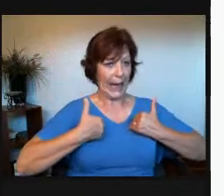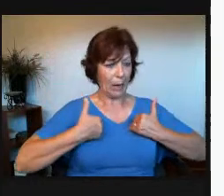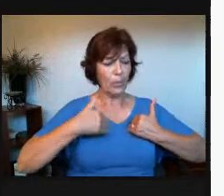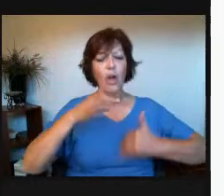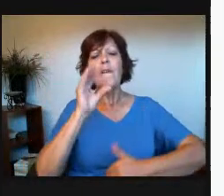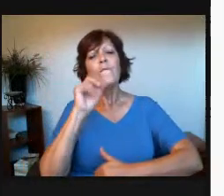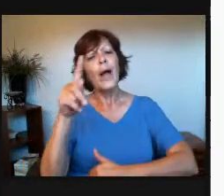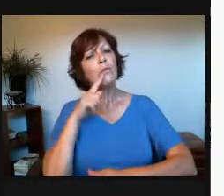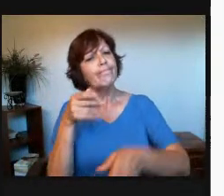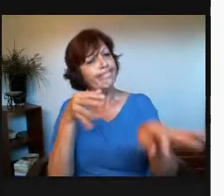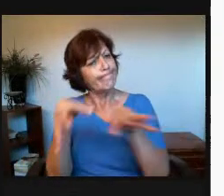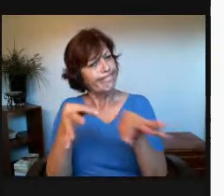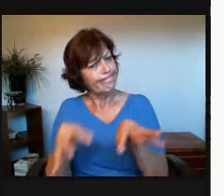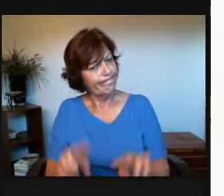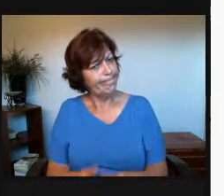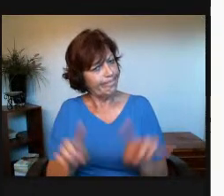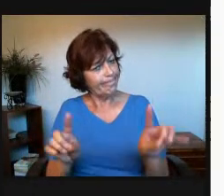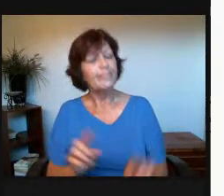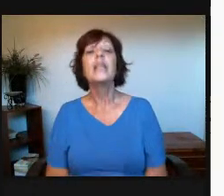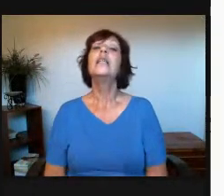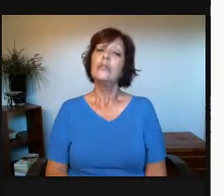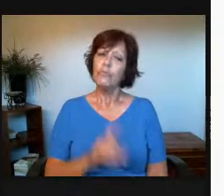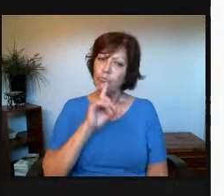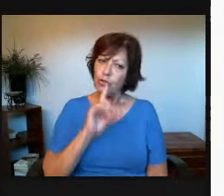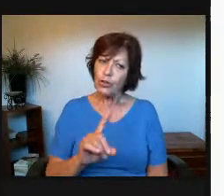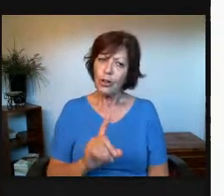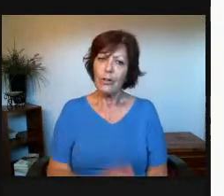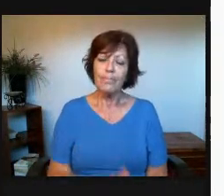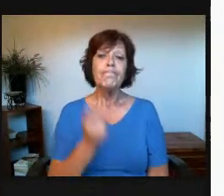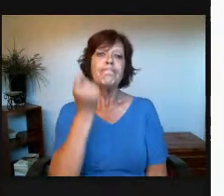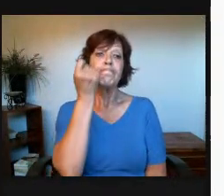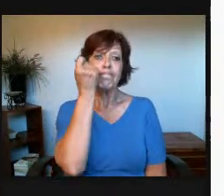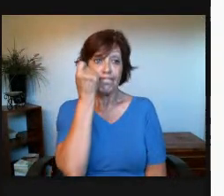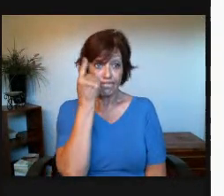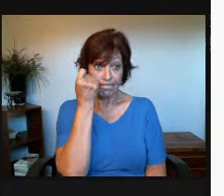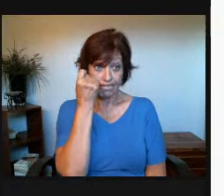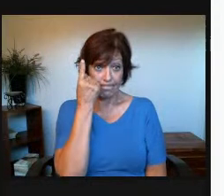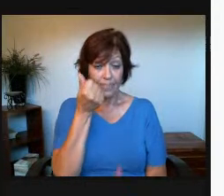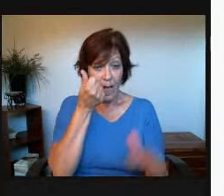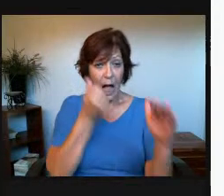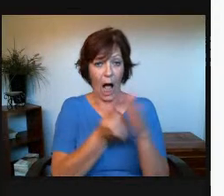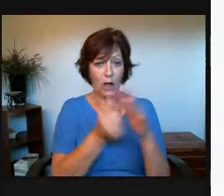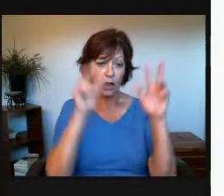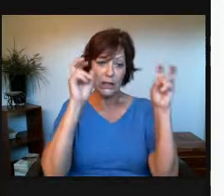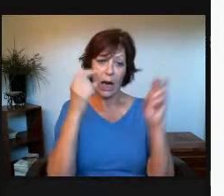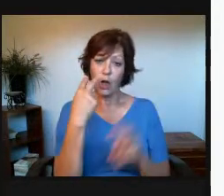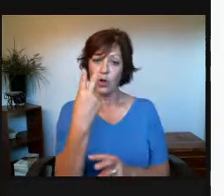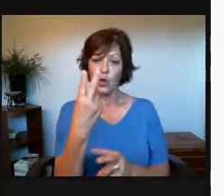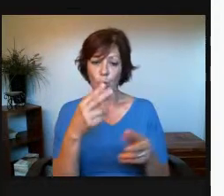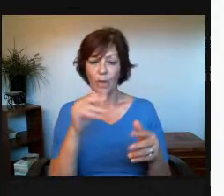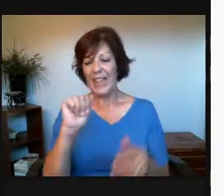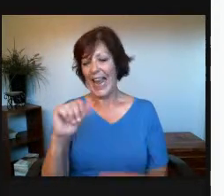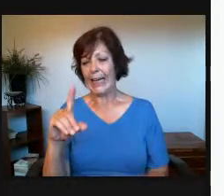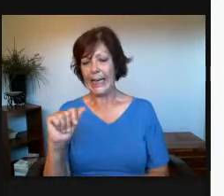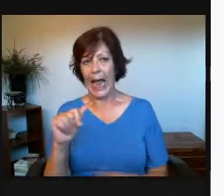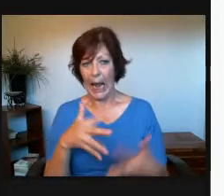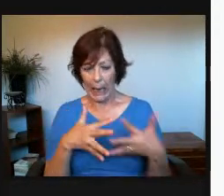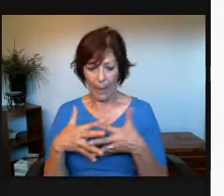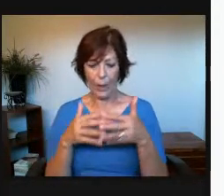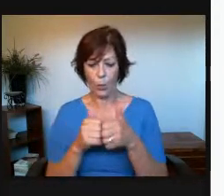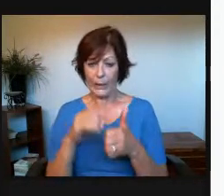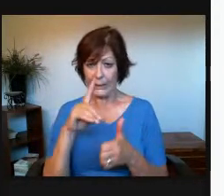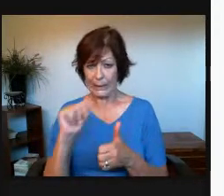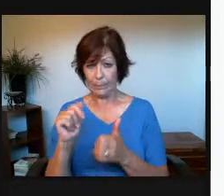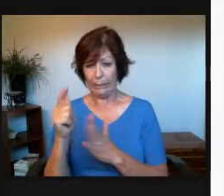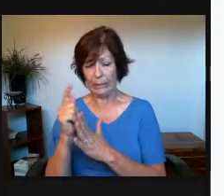address that? Sure. So understand that under Title II of the Americans with Disabilities Act, which is